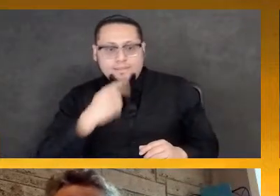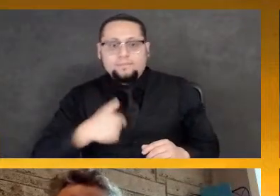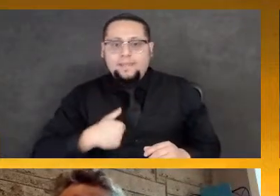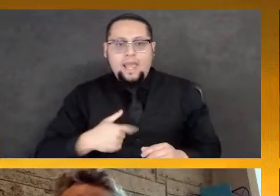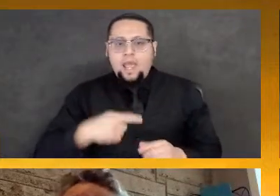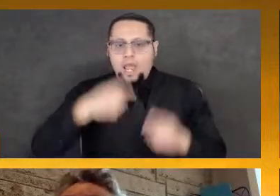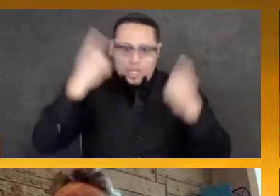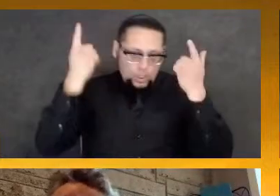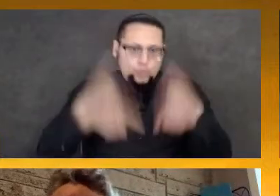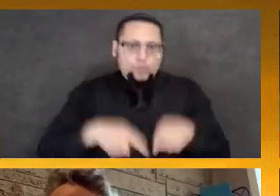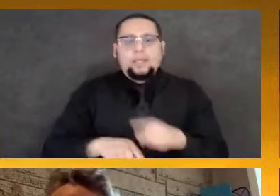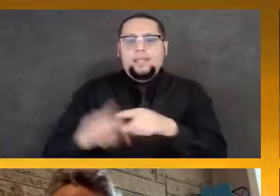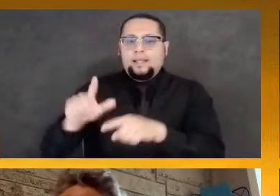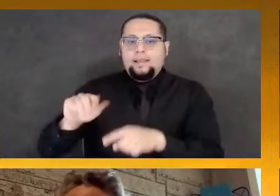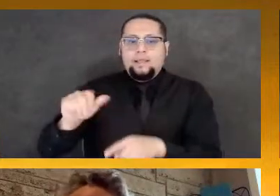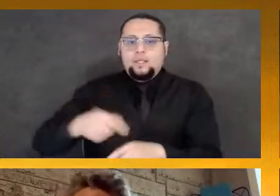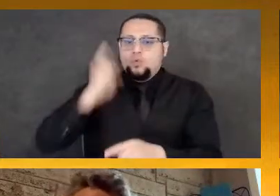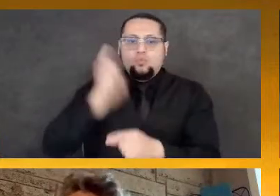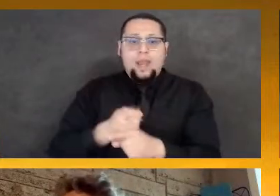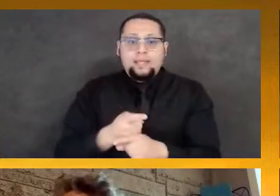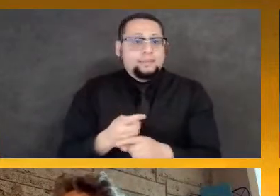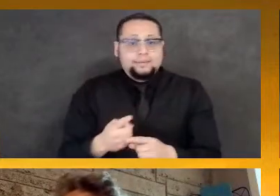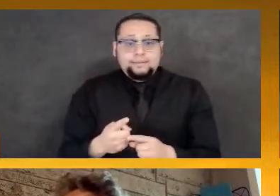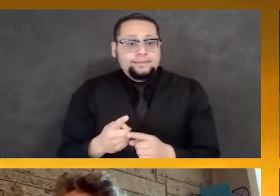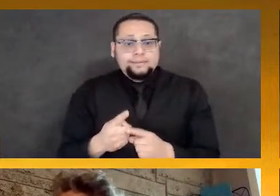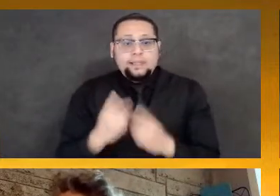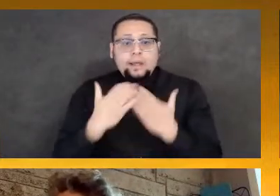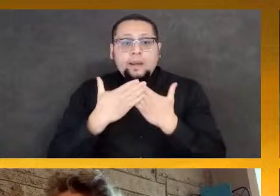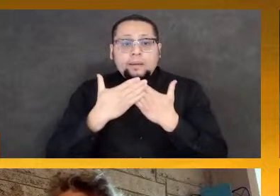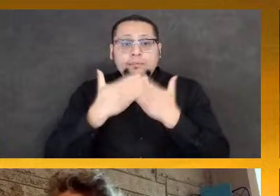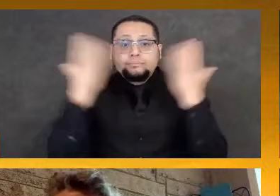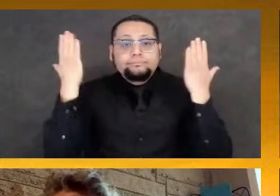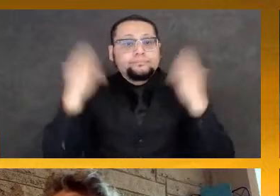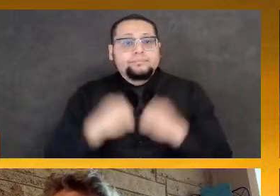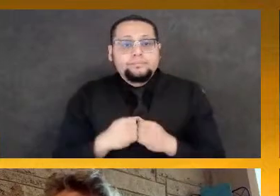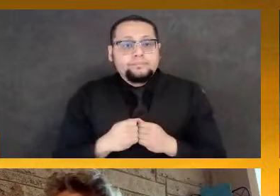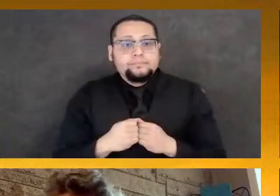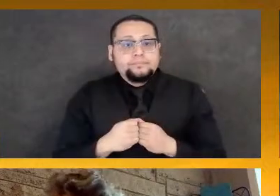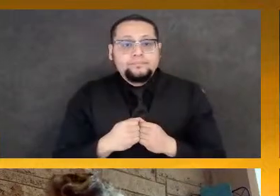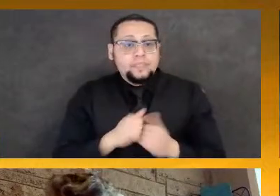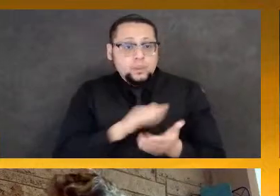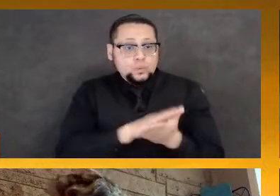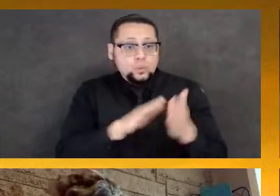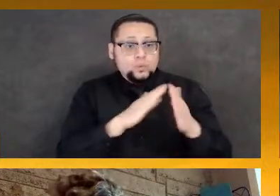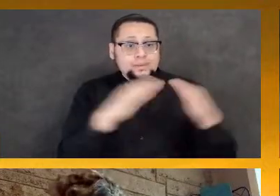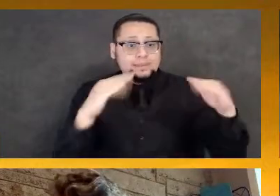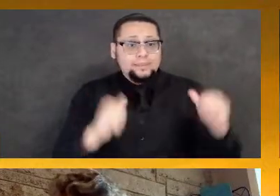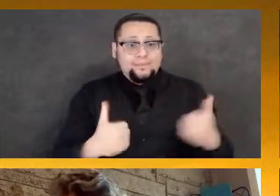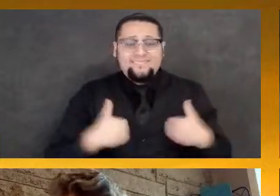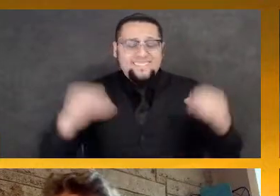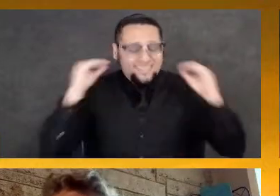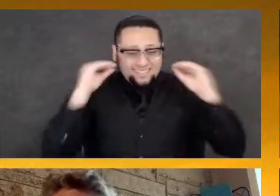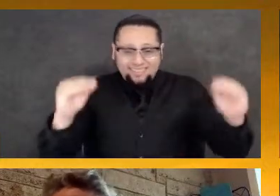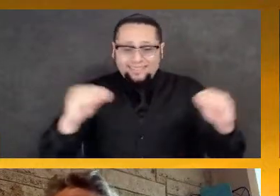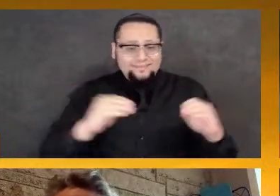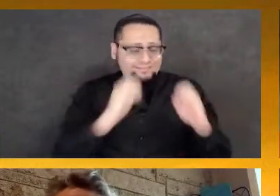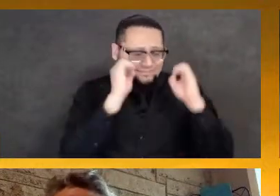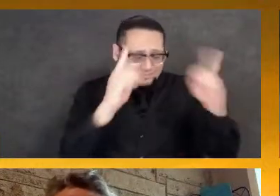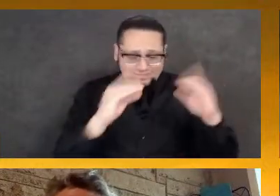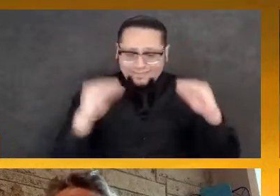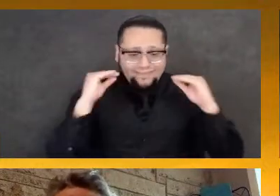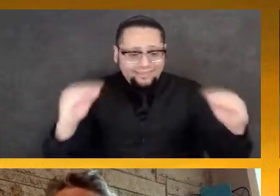Unfortunately, it's void of Native American education in the school system, and I really